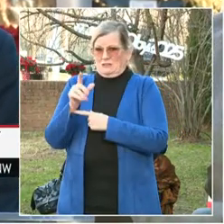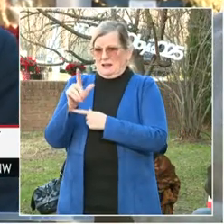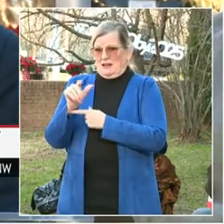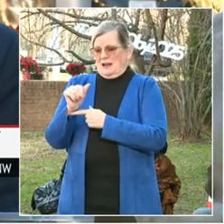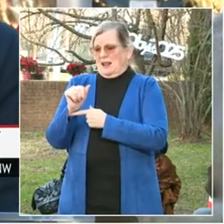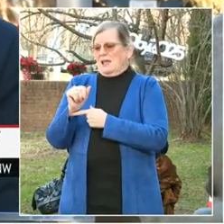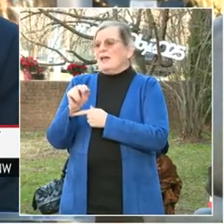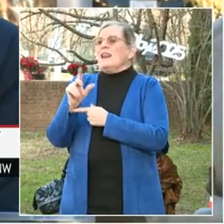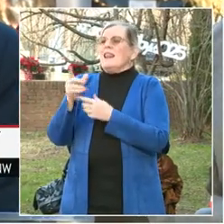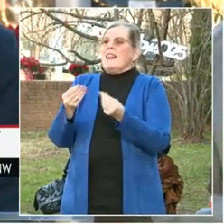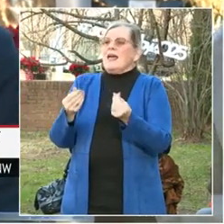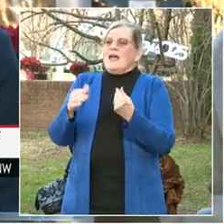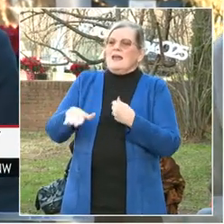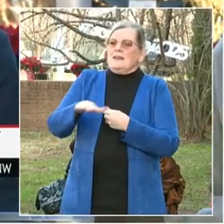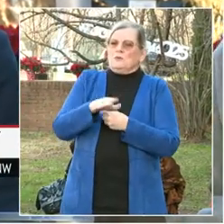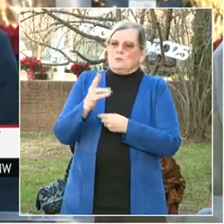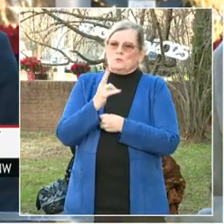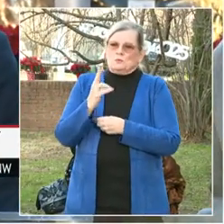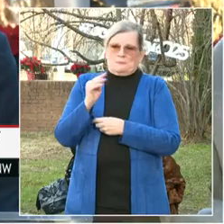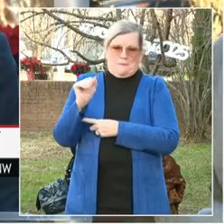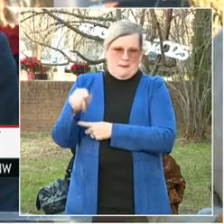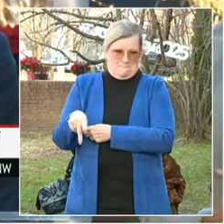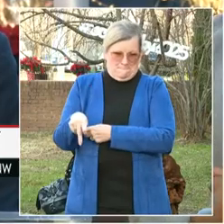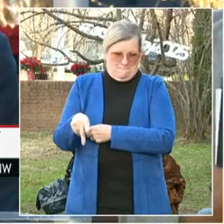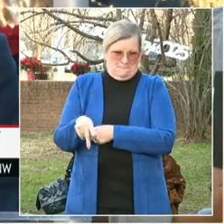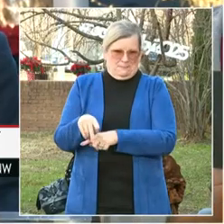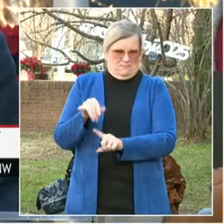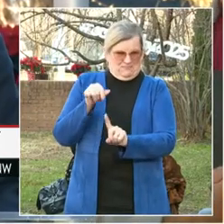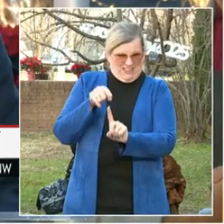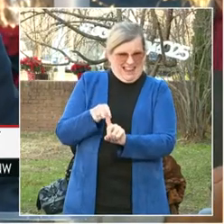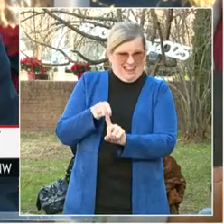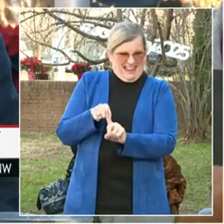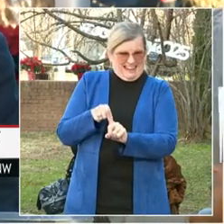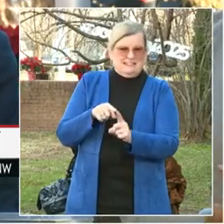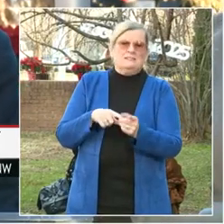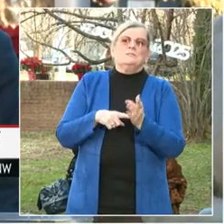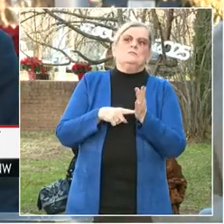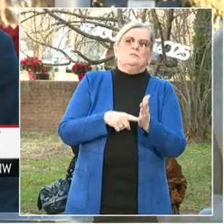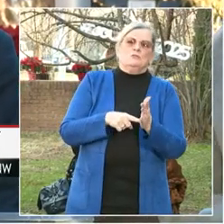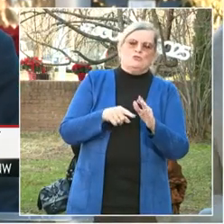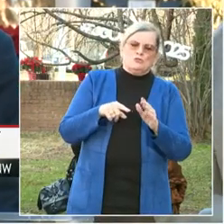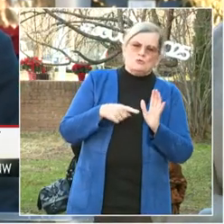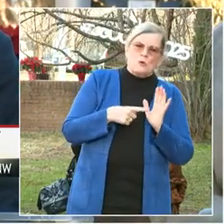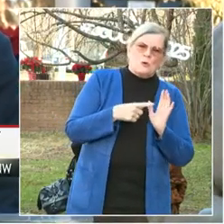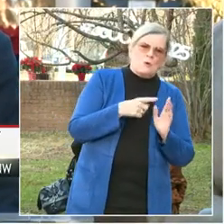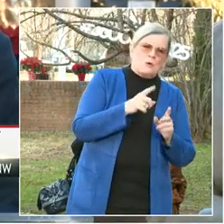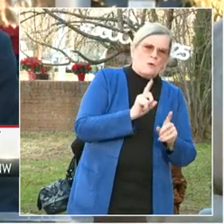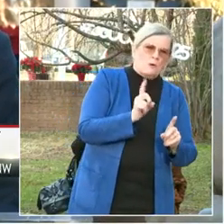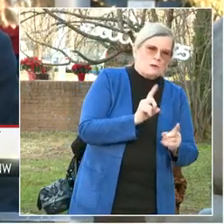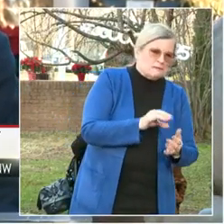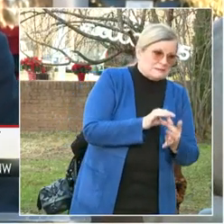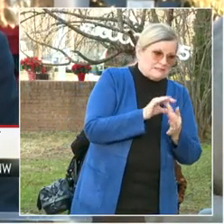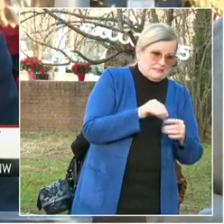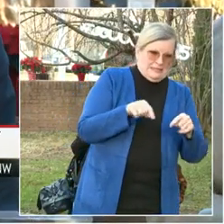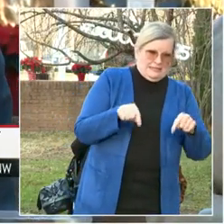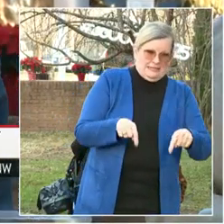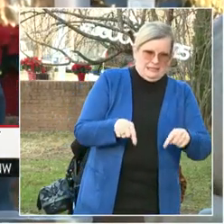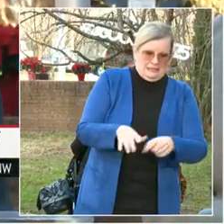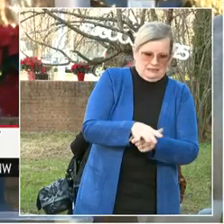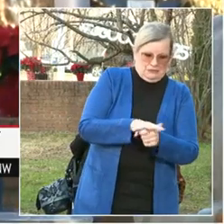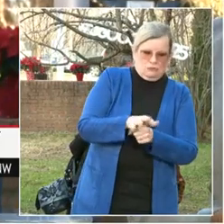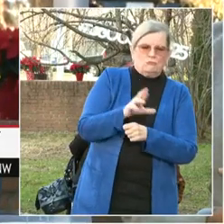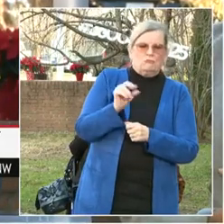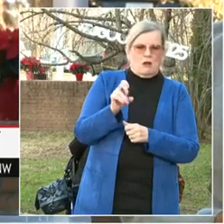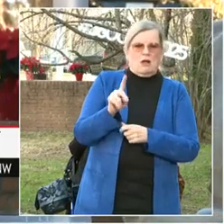supports more much-needed housing and affordable housing across the district, but especially in Rock Creek West's major corridors like